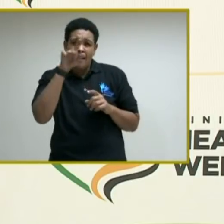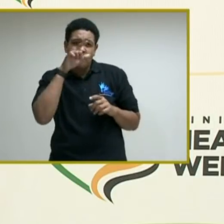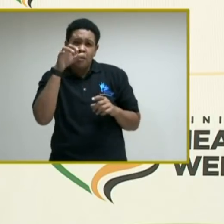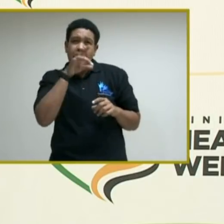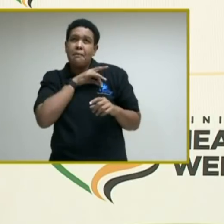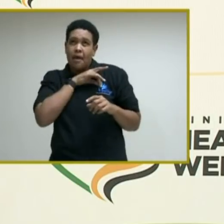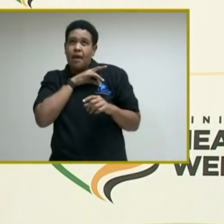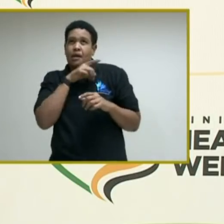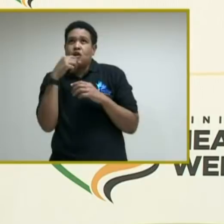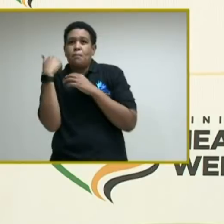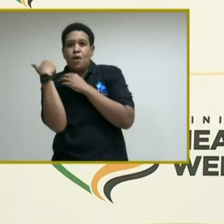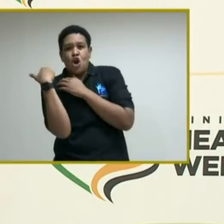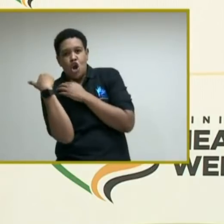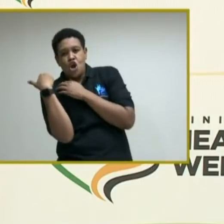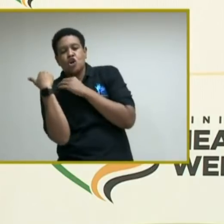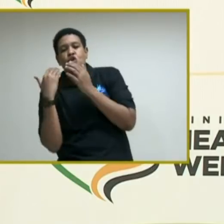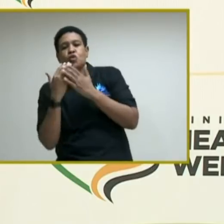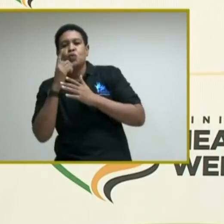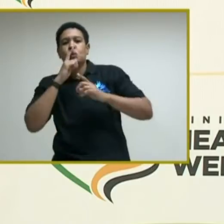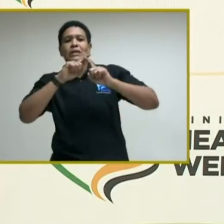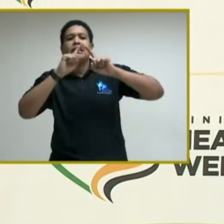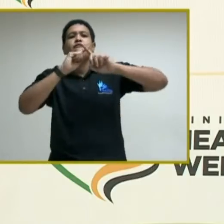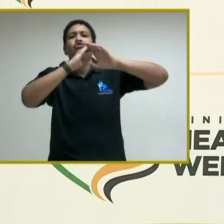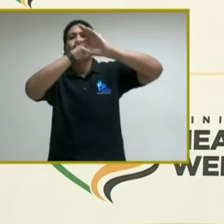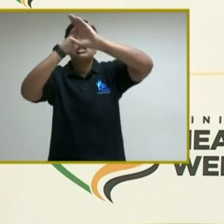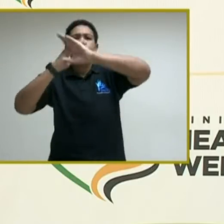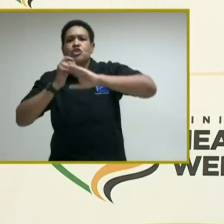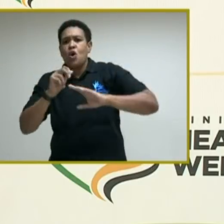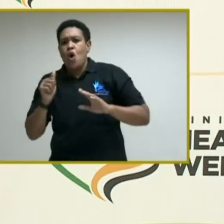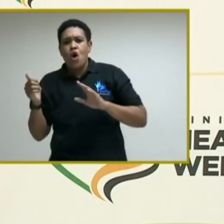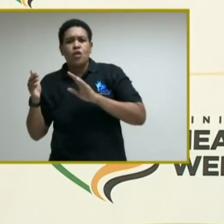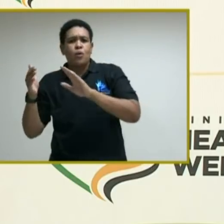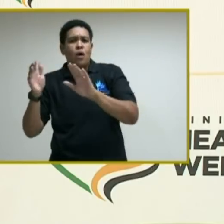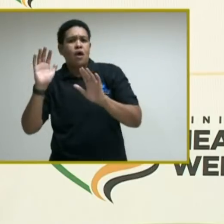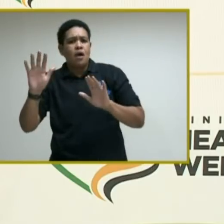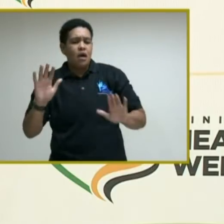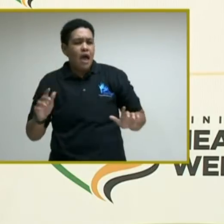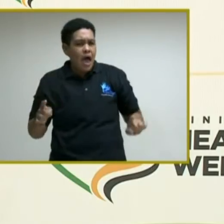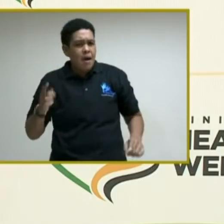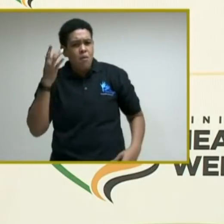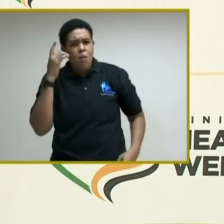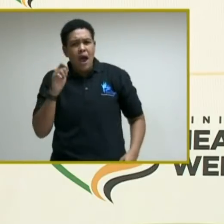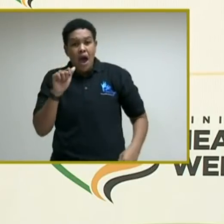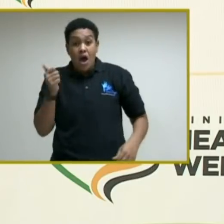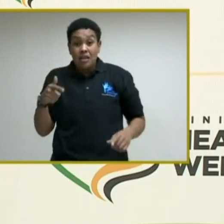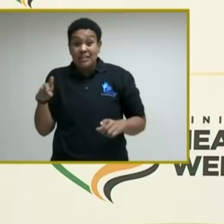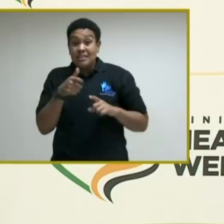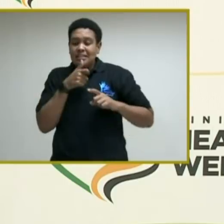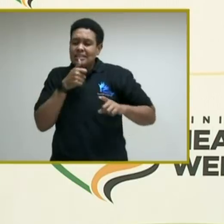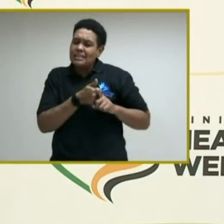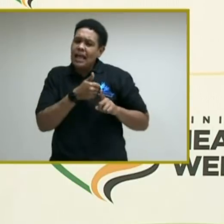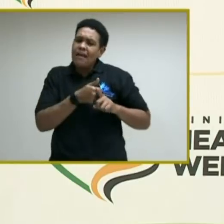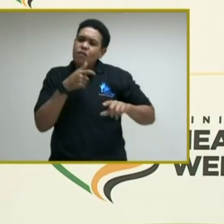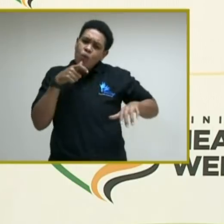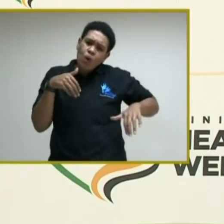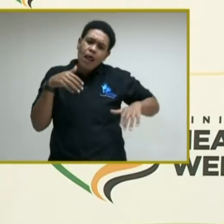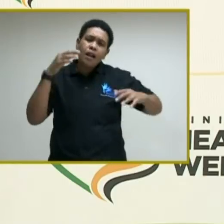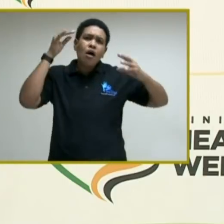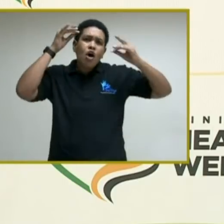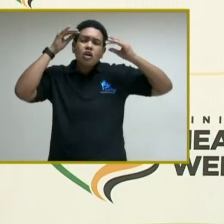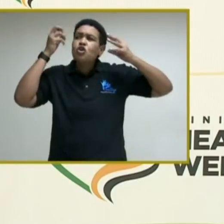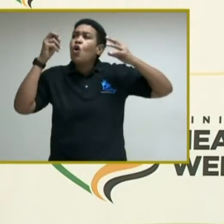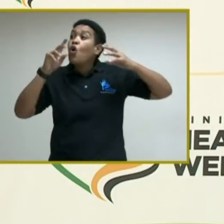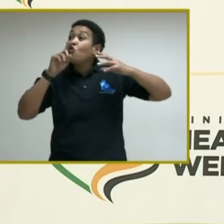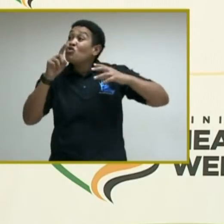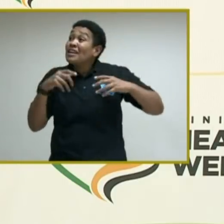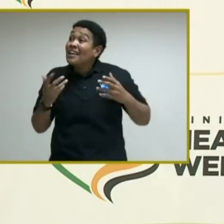burden through restrictions or otherwise because of others who have not considered or